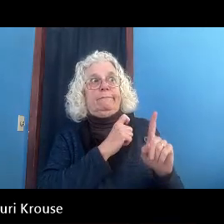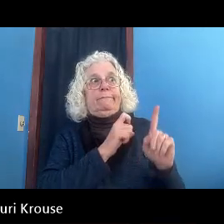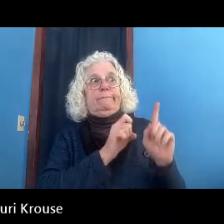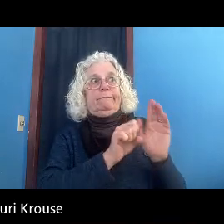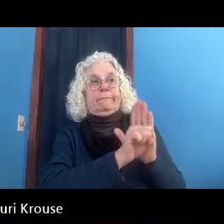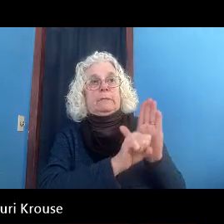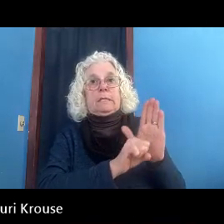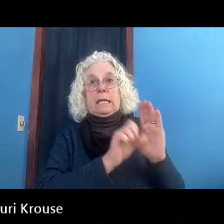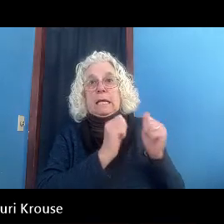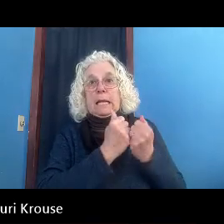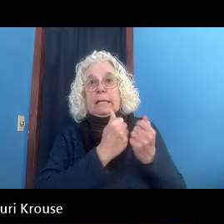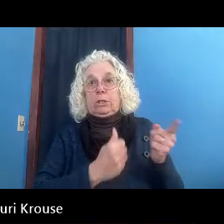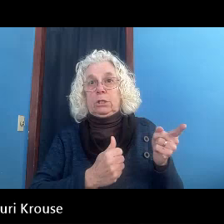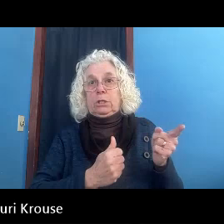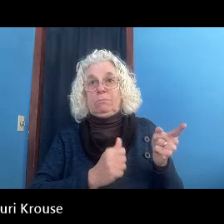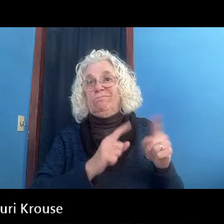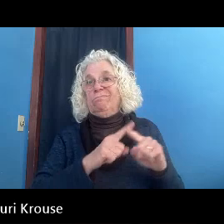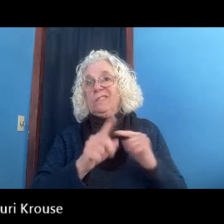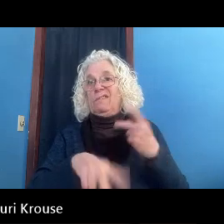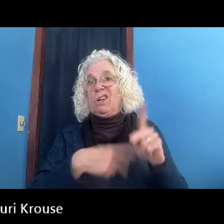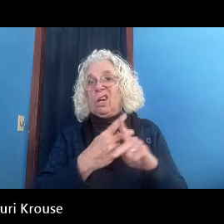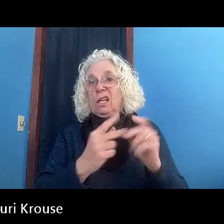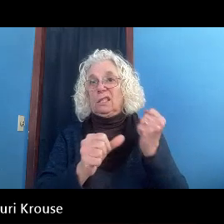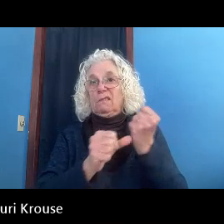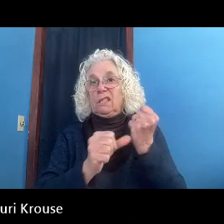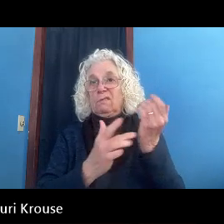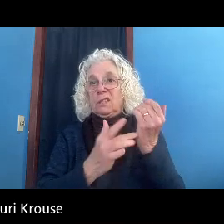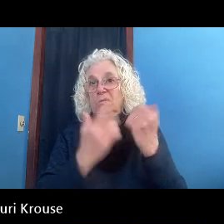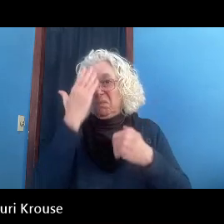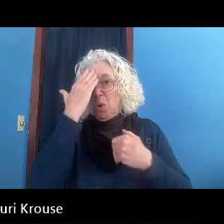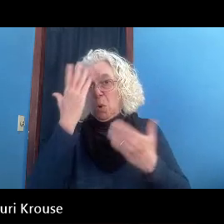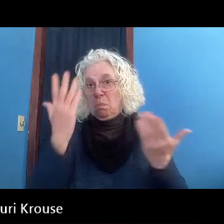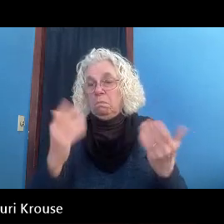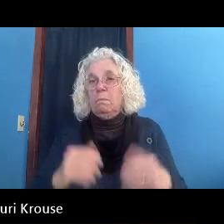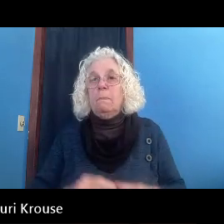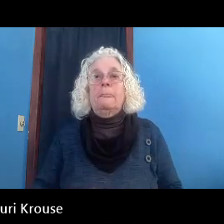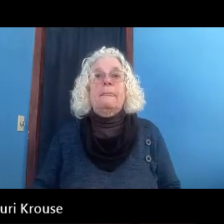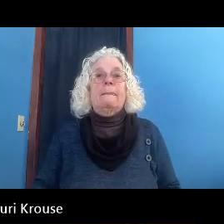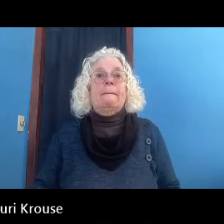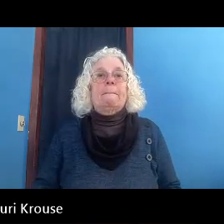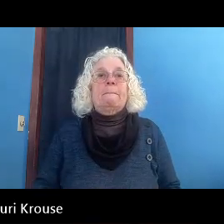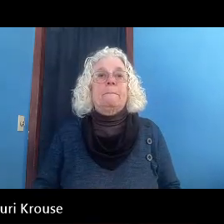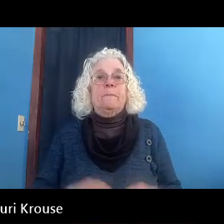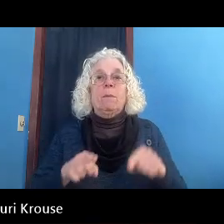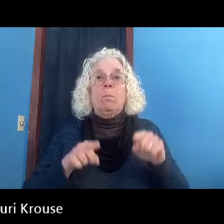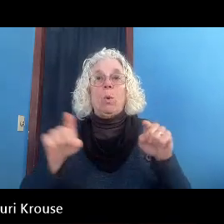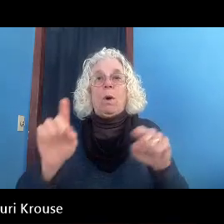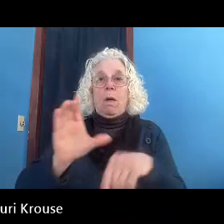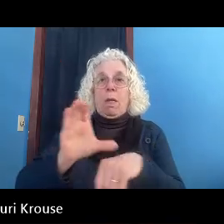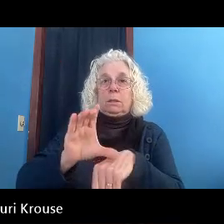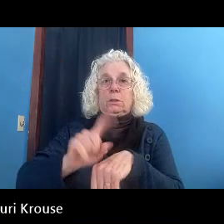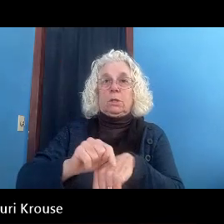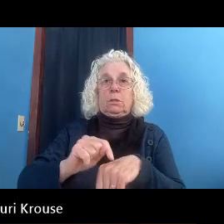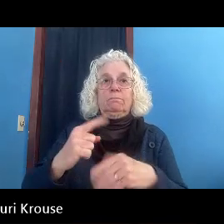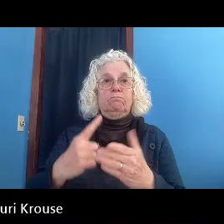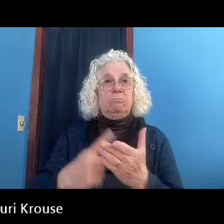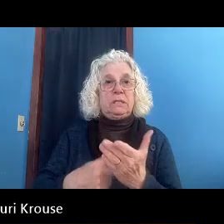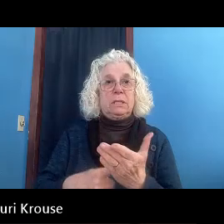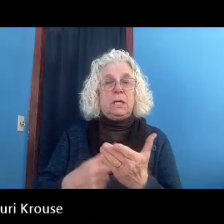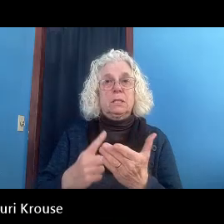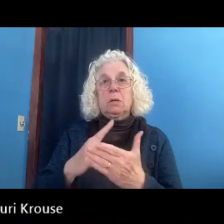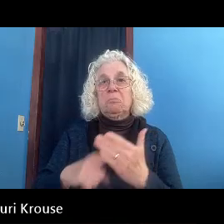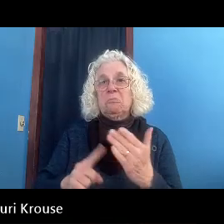may specialize in different types of assistive technology. But primarily during this consultation, we discuss potential accommodations that